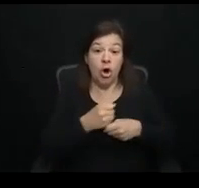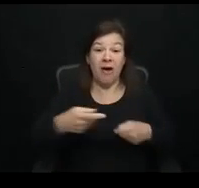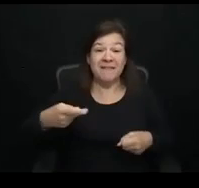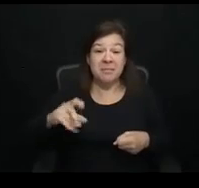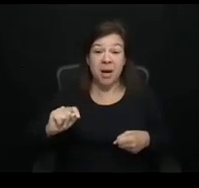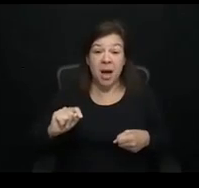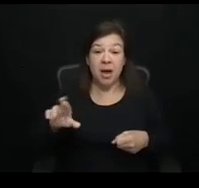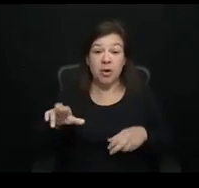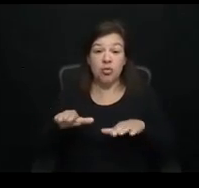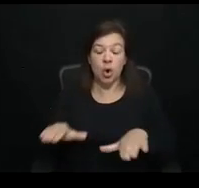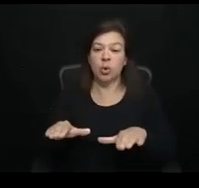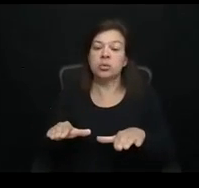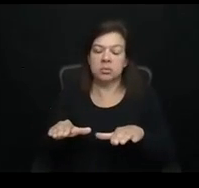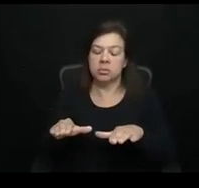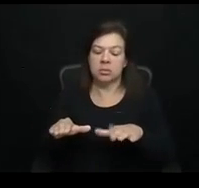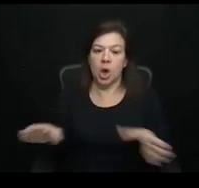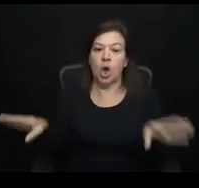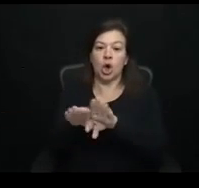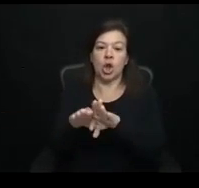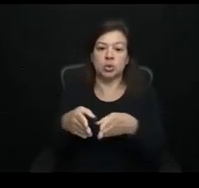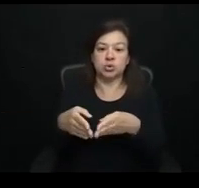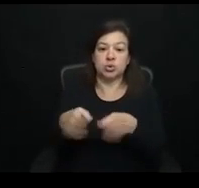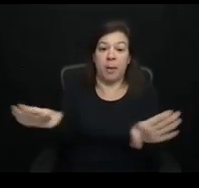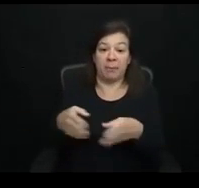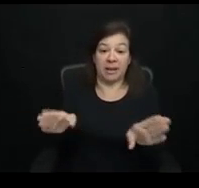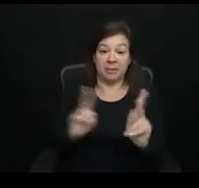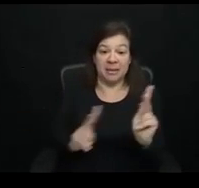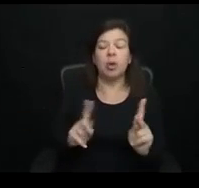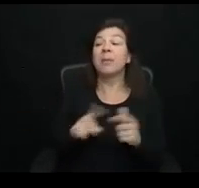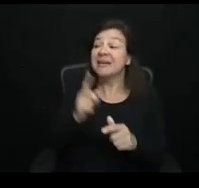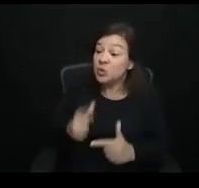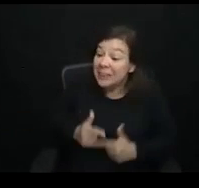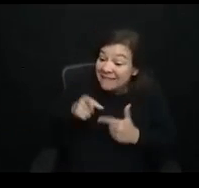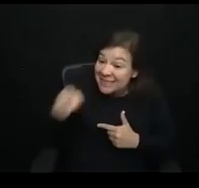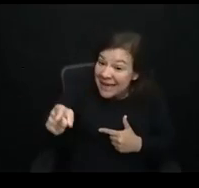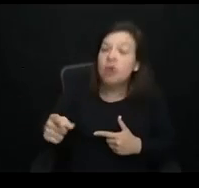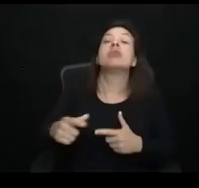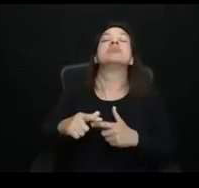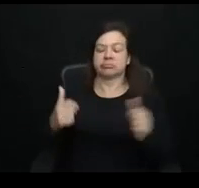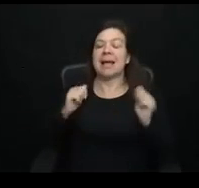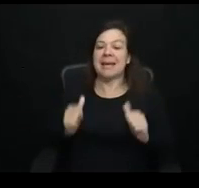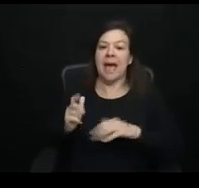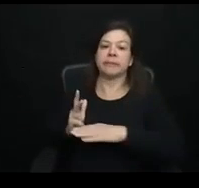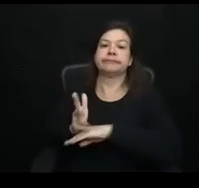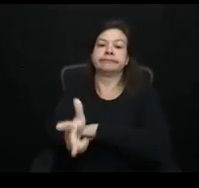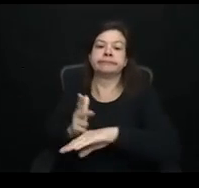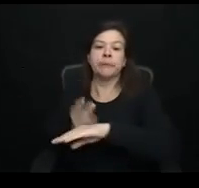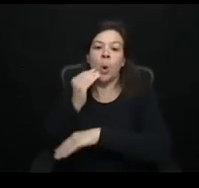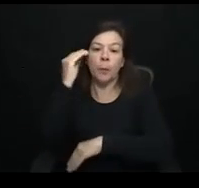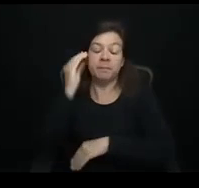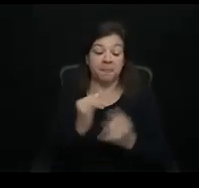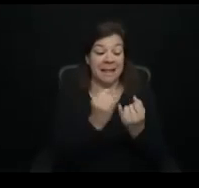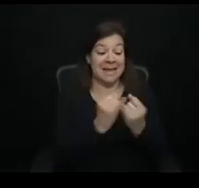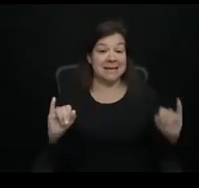to the public, but the people who live there can come and go on that road. Independence Pass is open to passenger vehicles